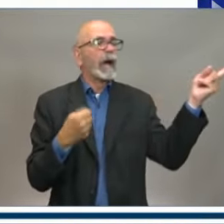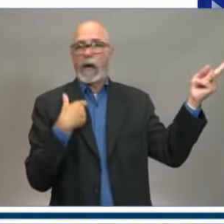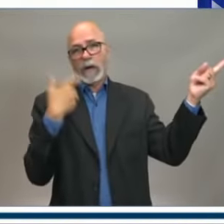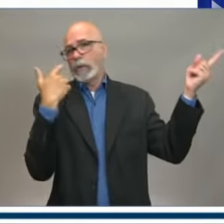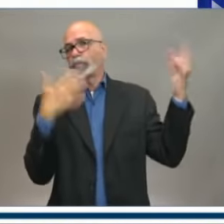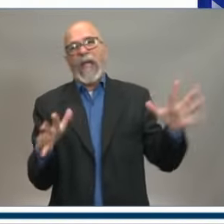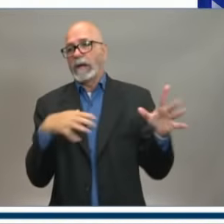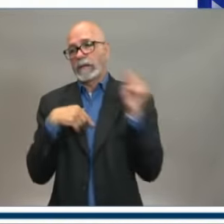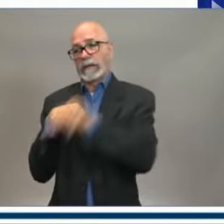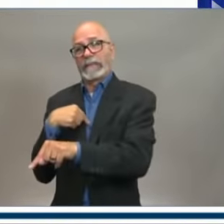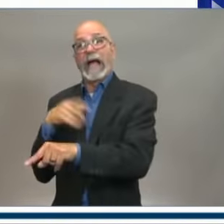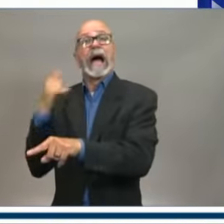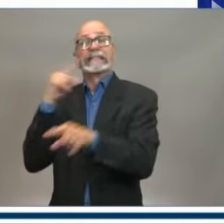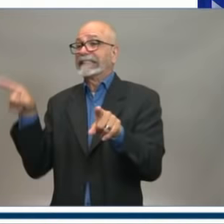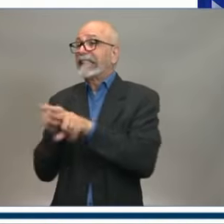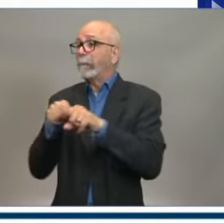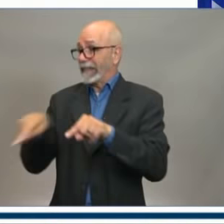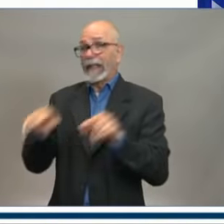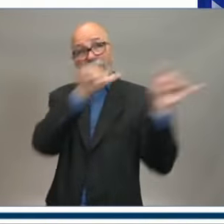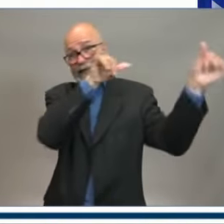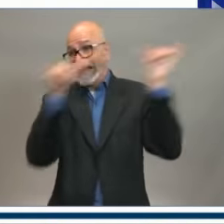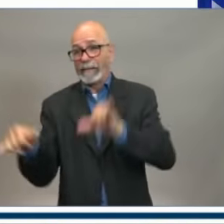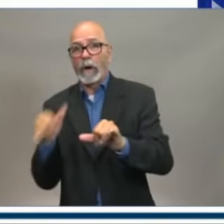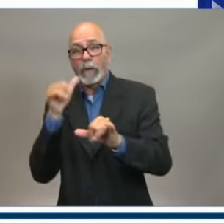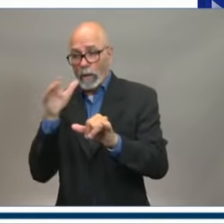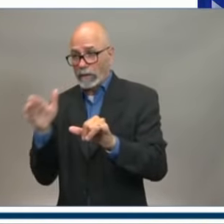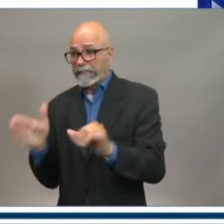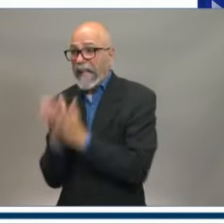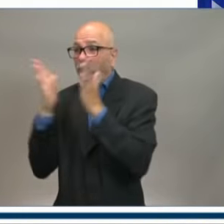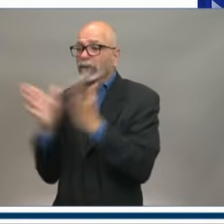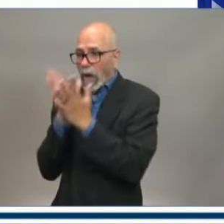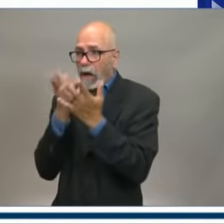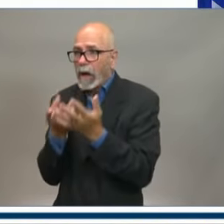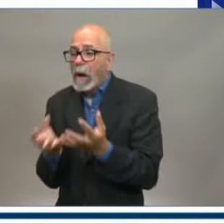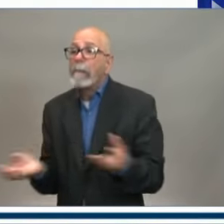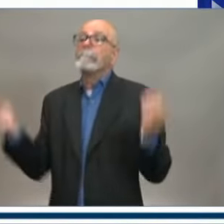not there'd be some follow-up strengthening for those who do travel.